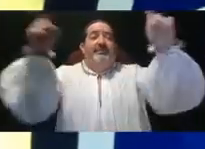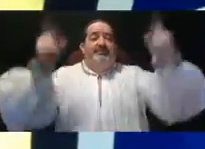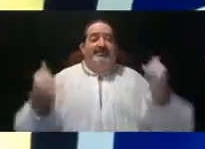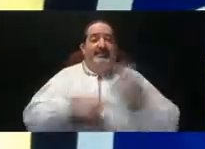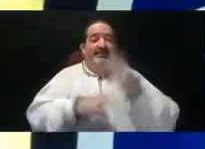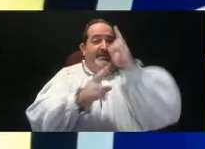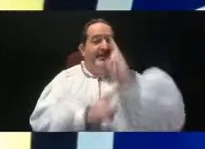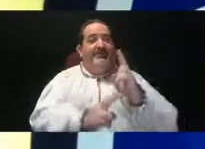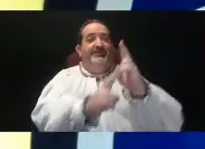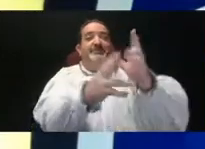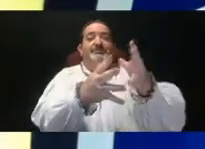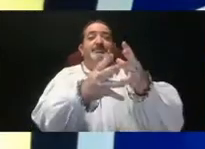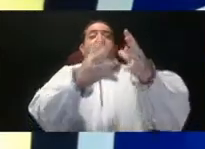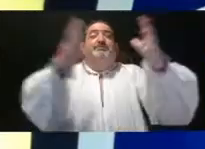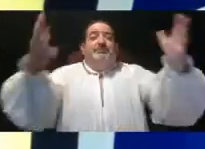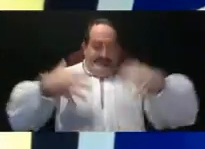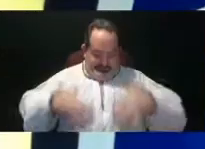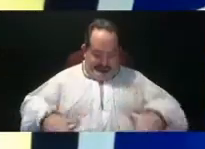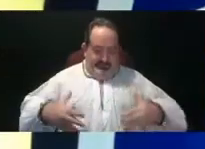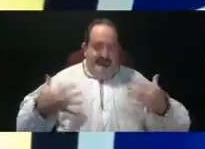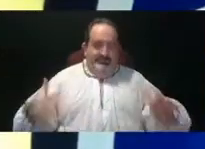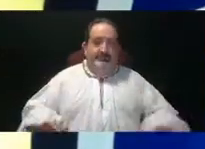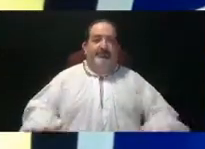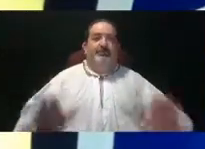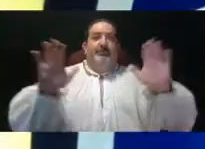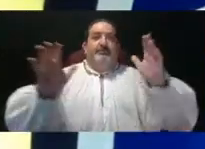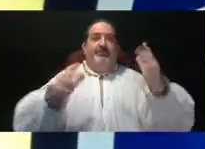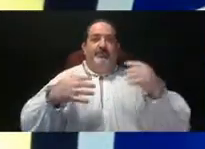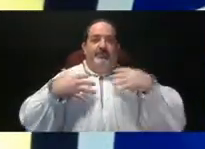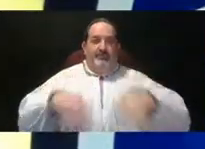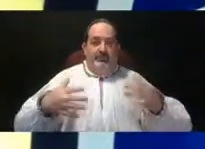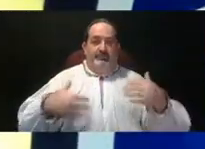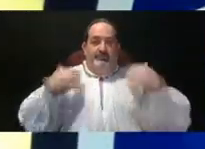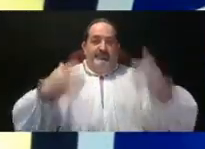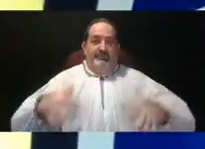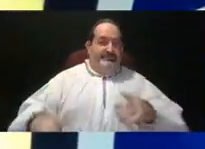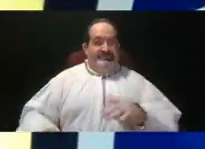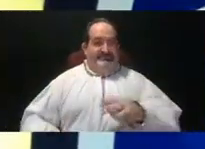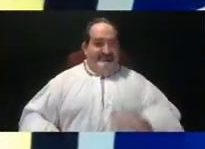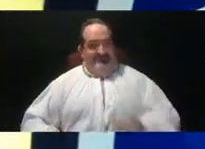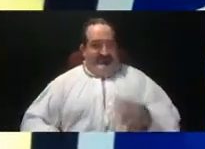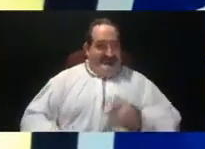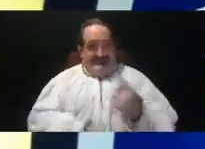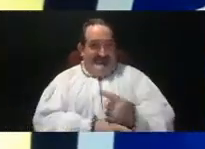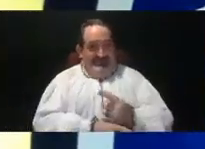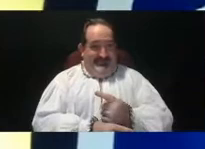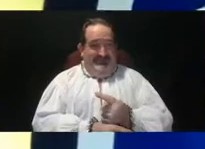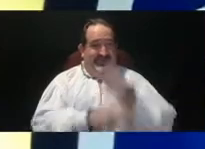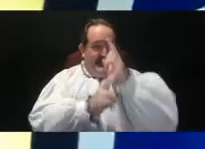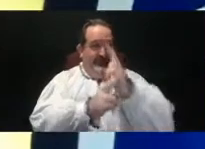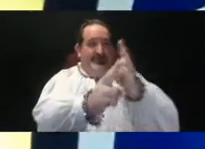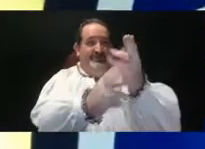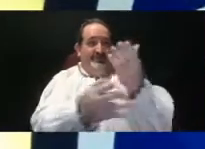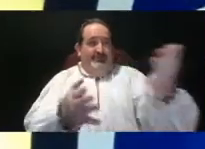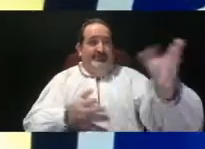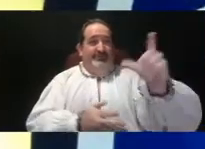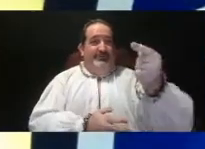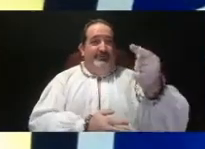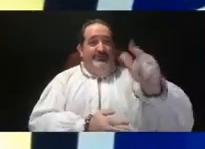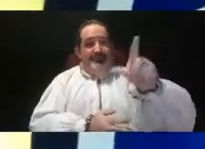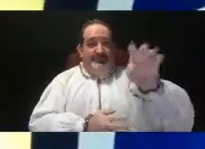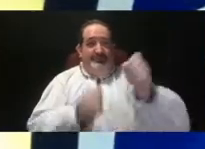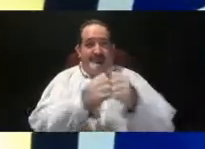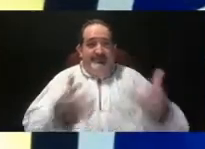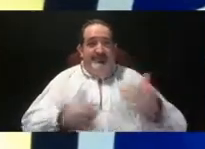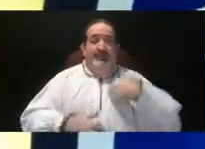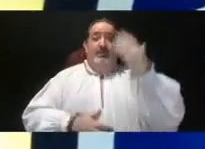the most magnificent garb that I have worn in some time. Look how snazzy. I honor you, Your Grace, with this. Why,